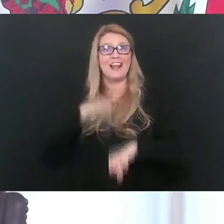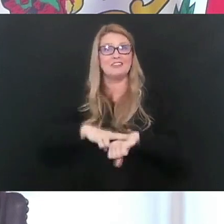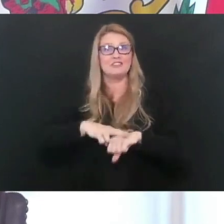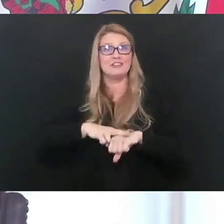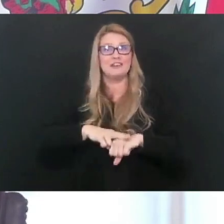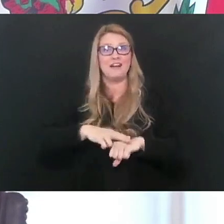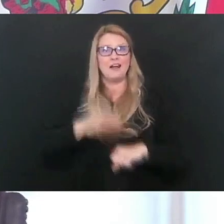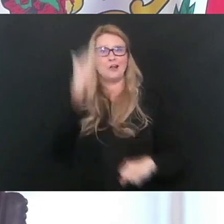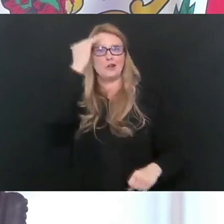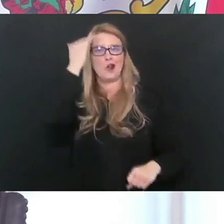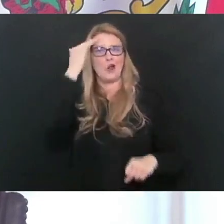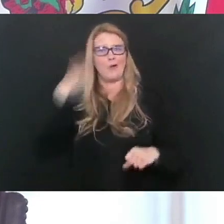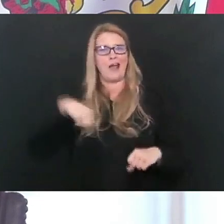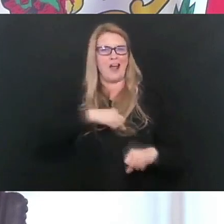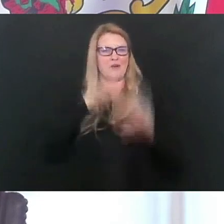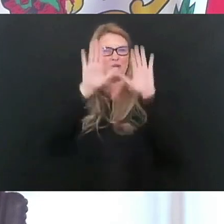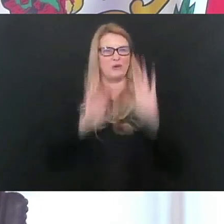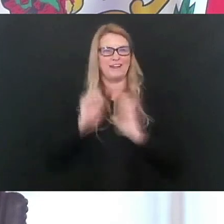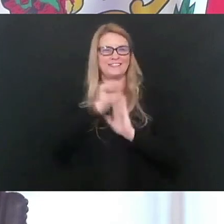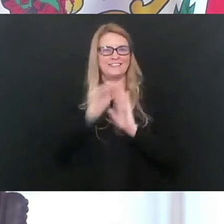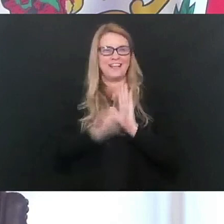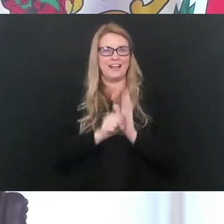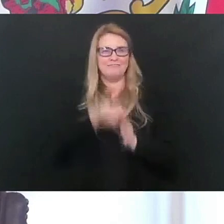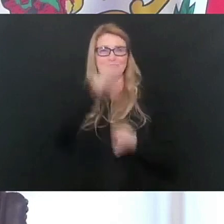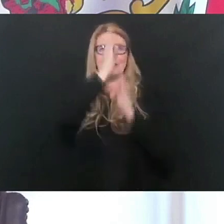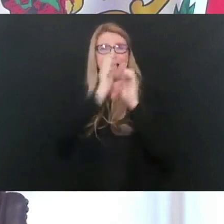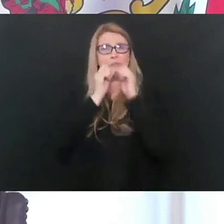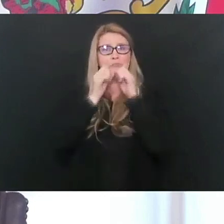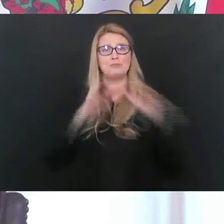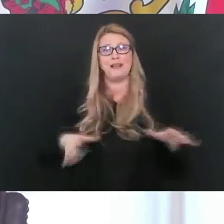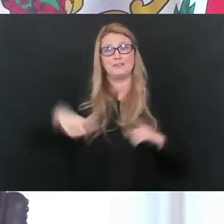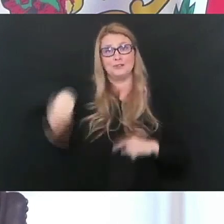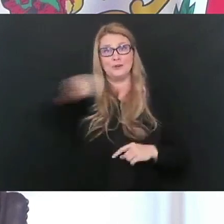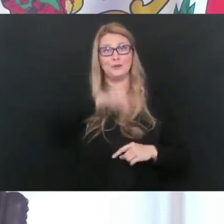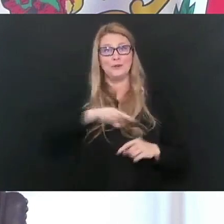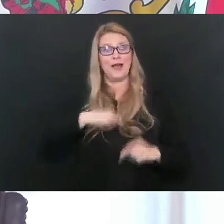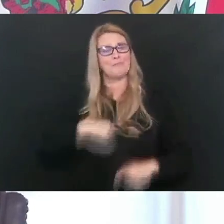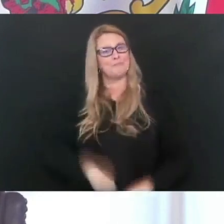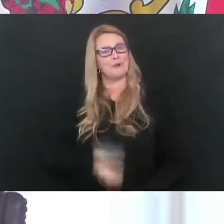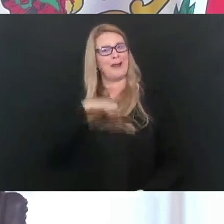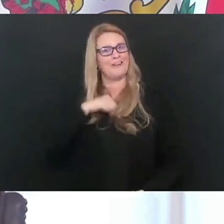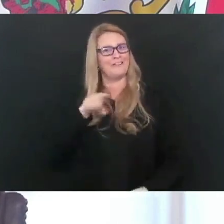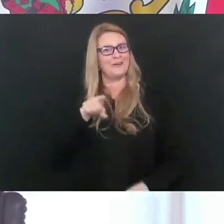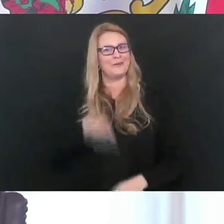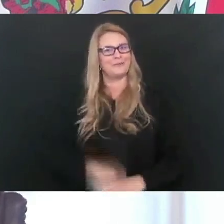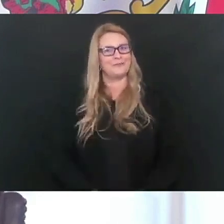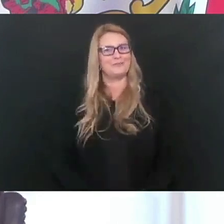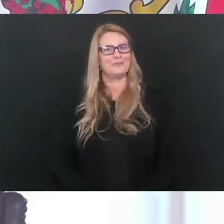how great West Virginia is. God bless each and every one of you. Really proud of you.